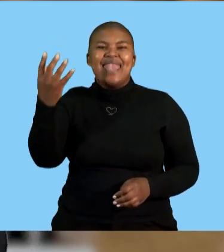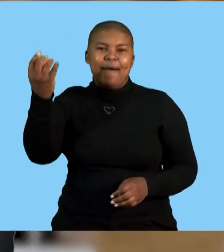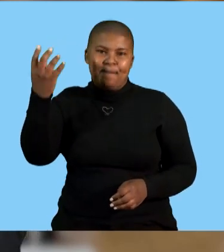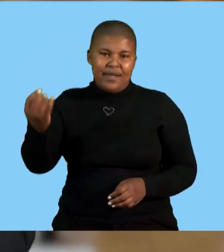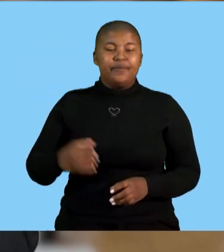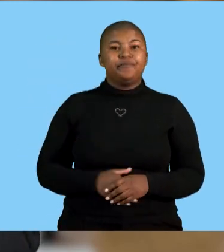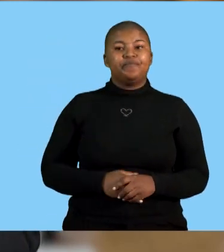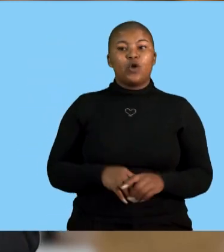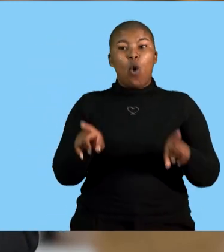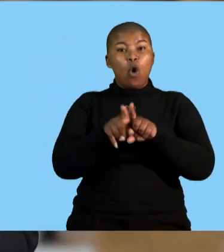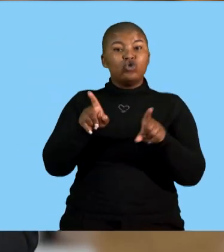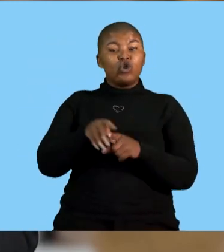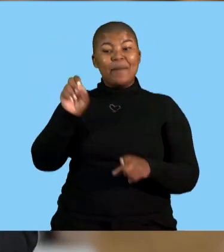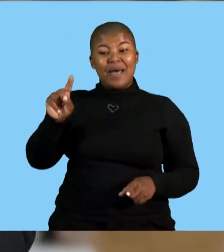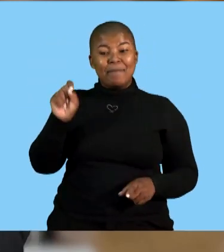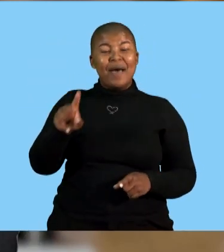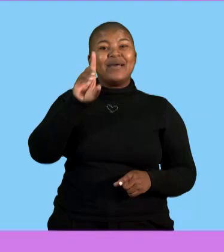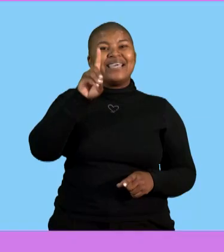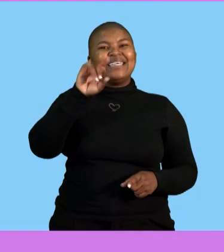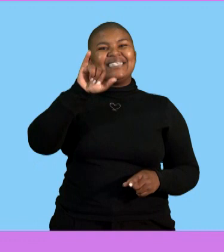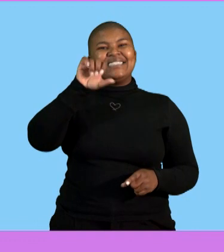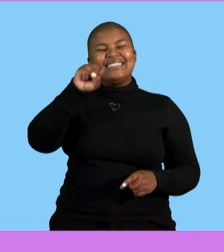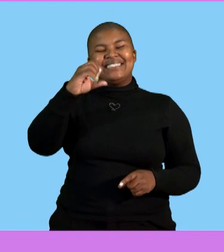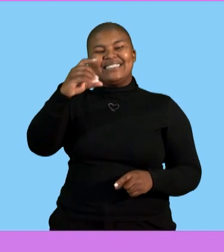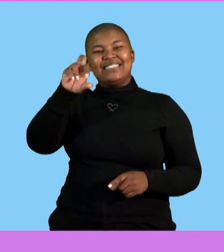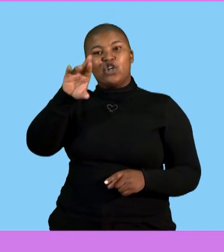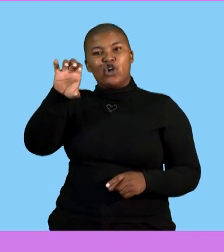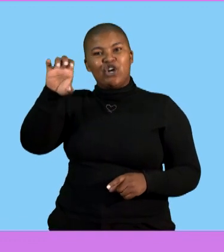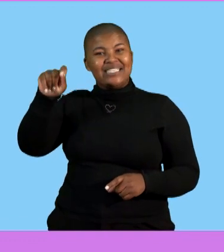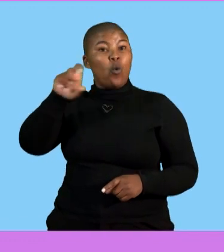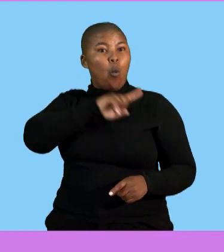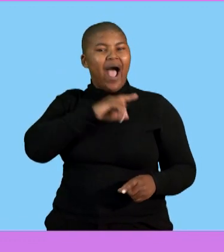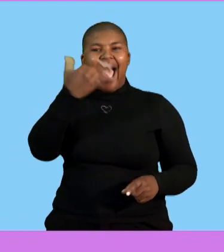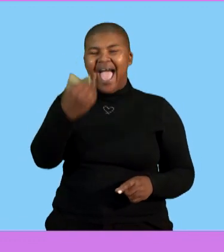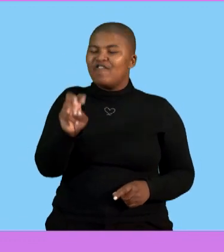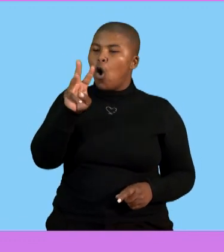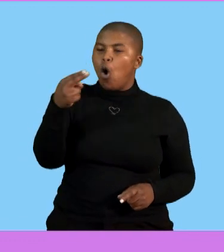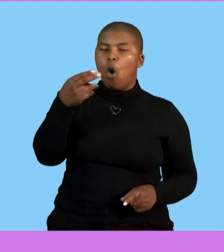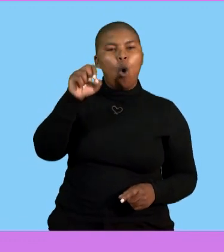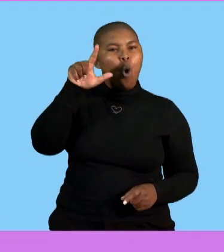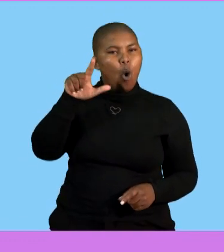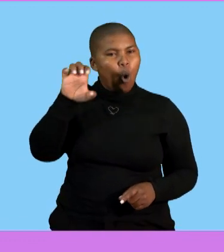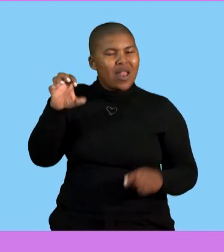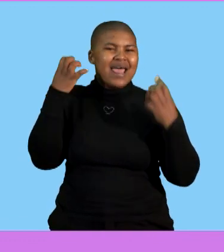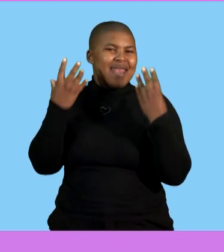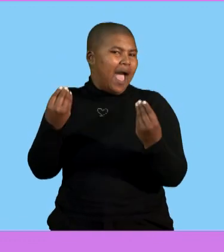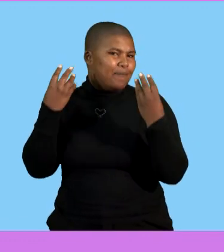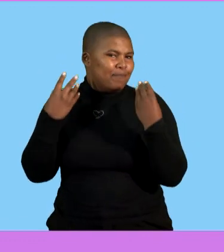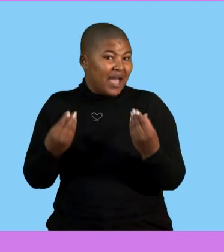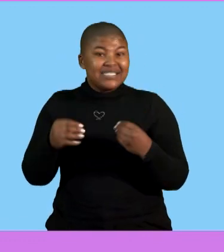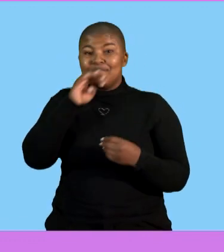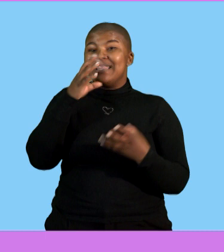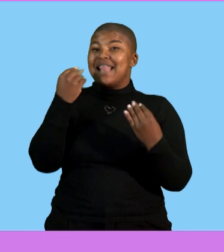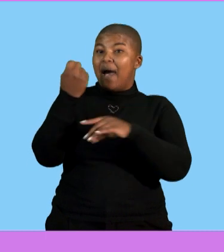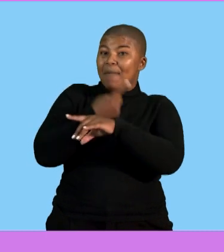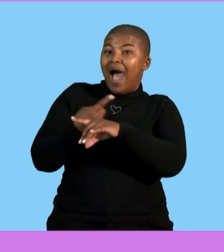data, and it is discrete because it consists of whole numbers, meaning the number of hours